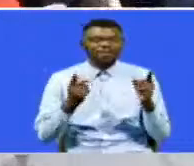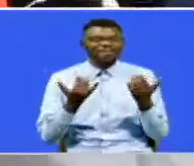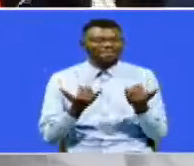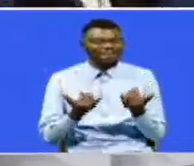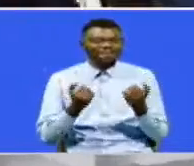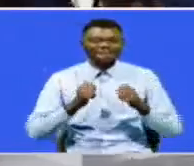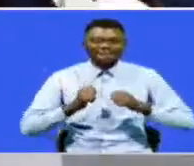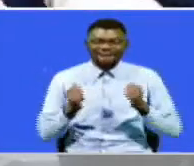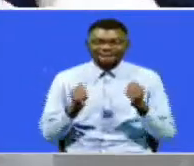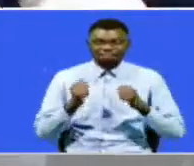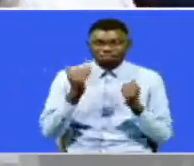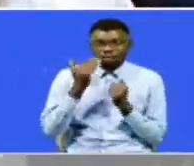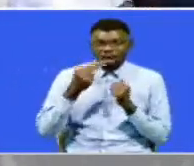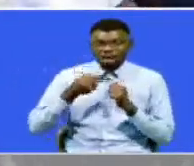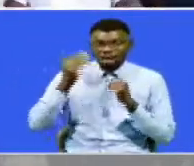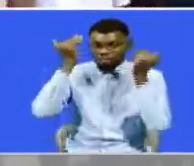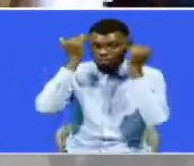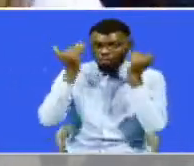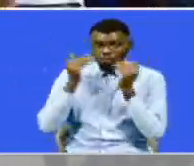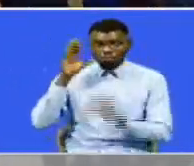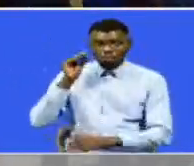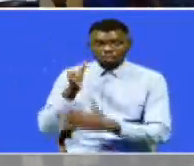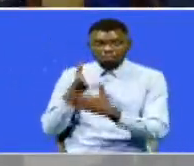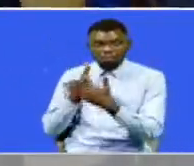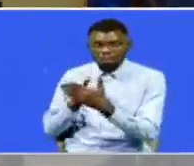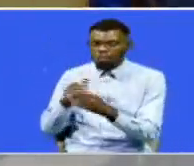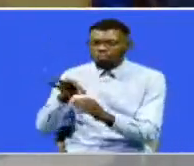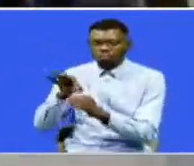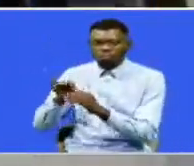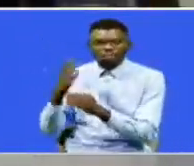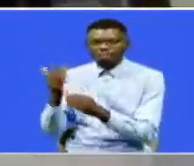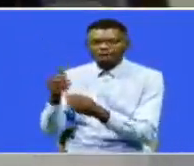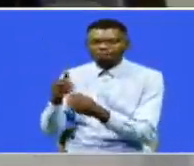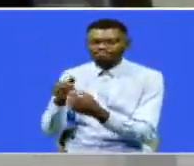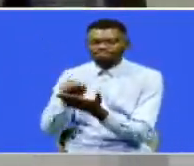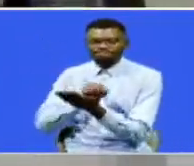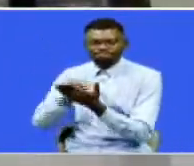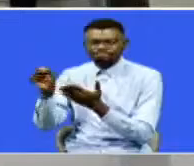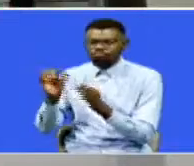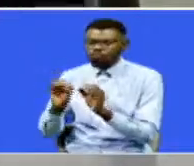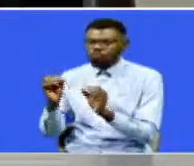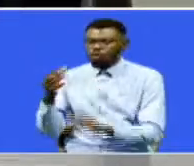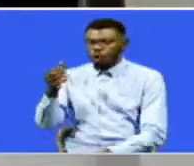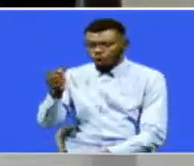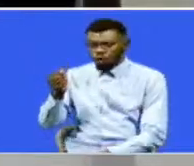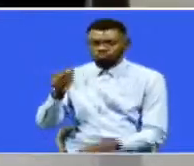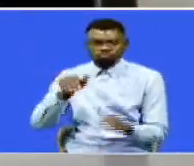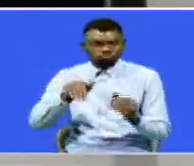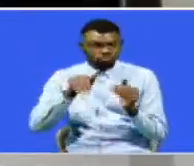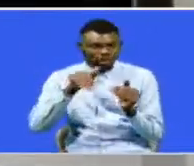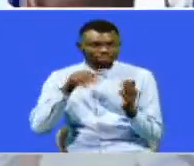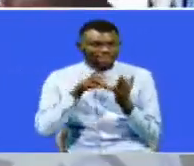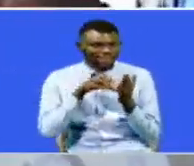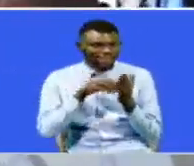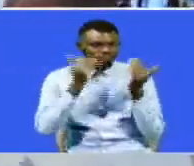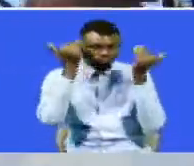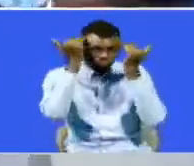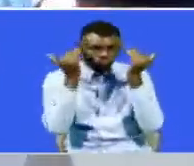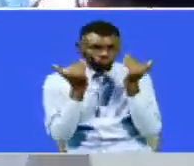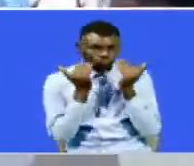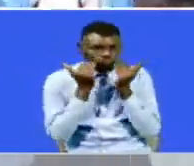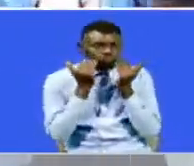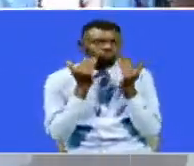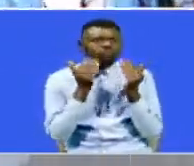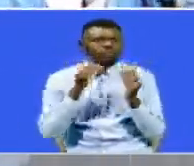Court in Mombasa stopped the printing of ballot papers for the governor's seat until his matter is heard and determined.